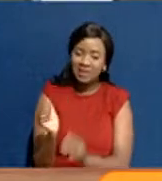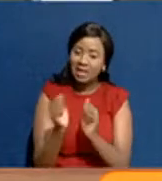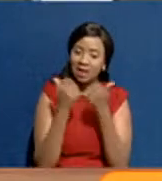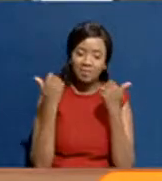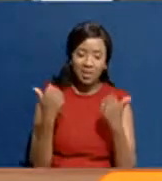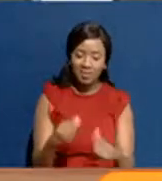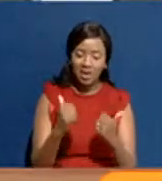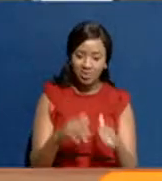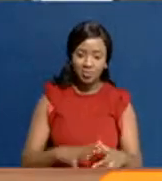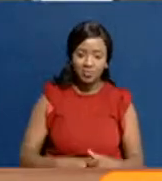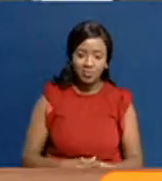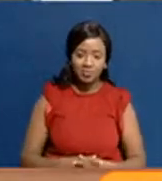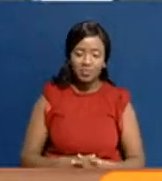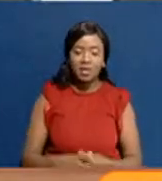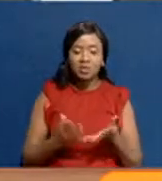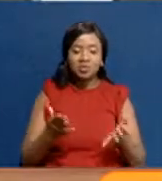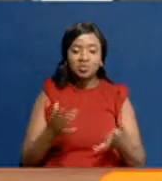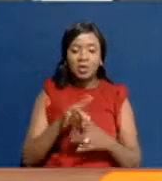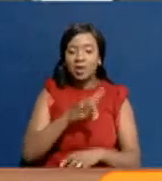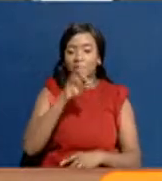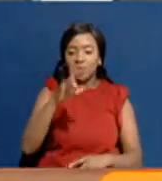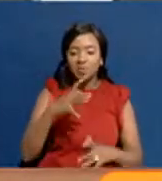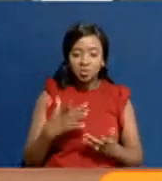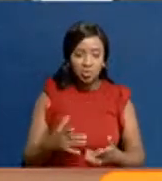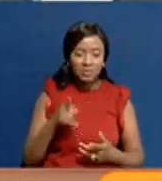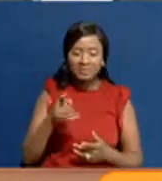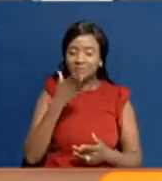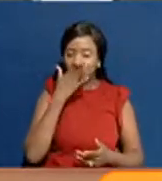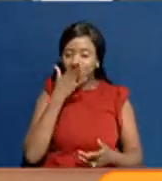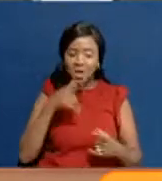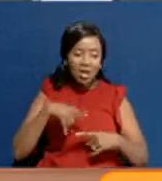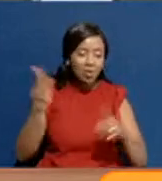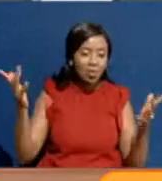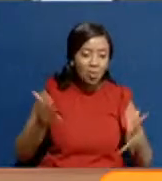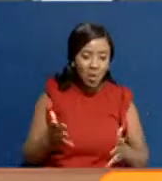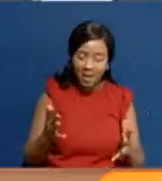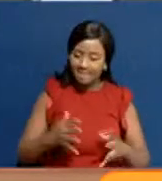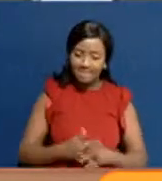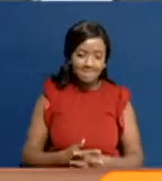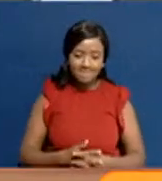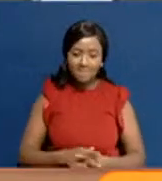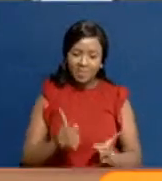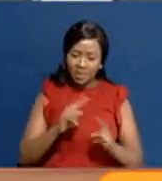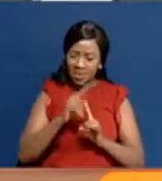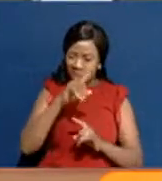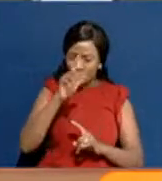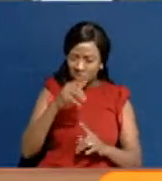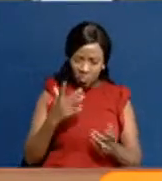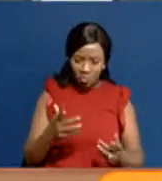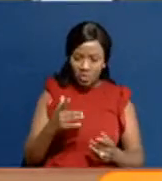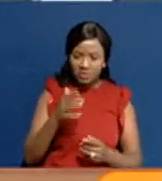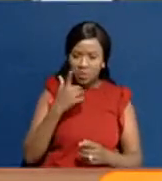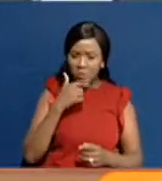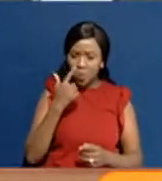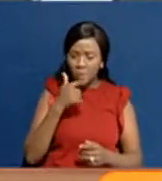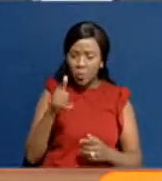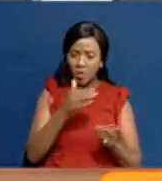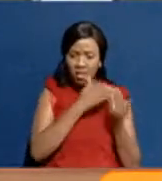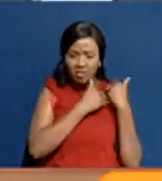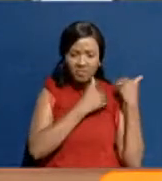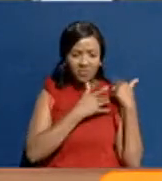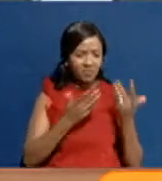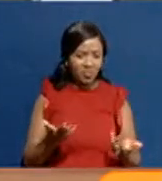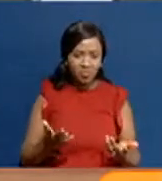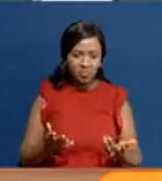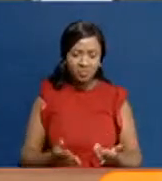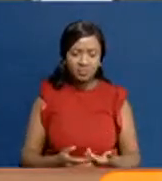now, the question is not even where the sugar is. The question is, who is playing these games? Mm-hmm. And tonight we have